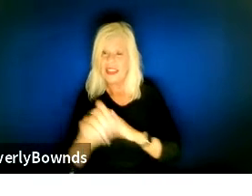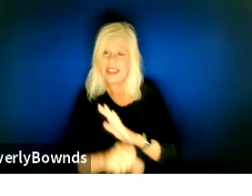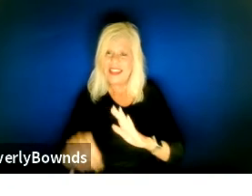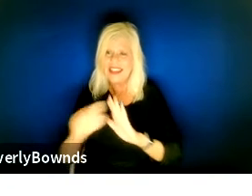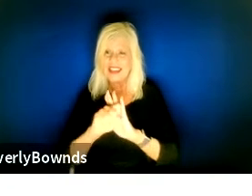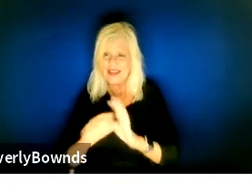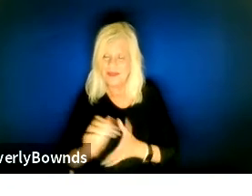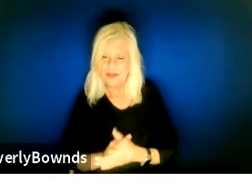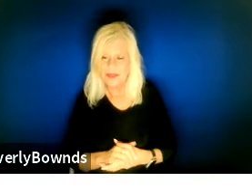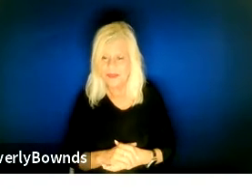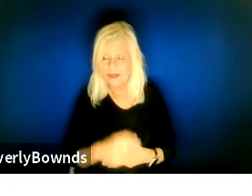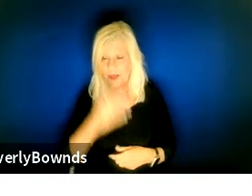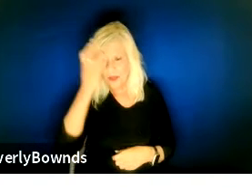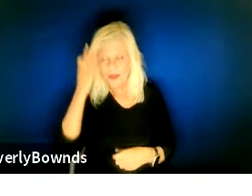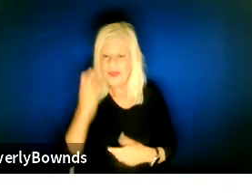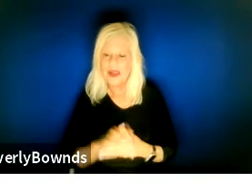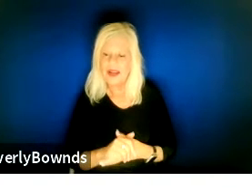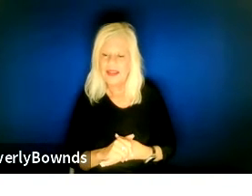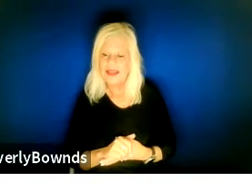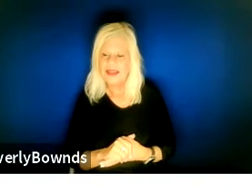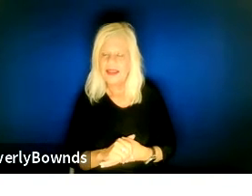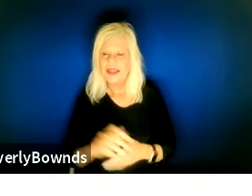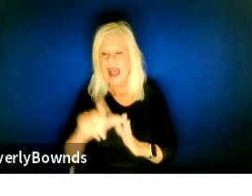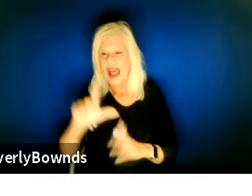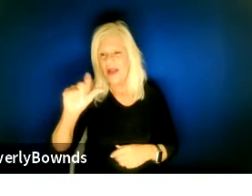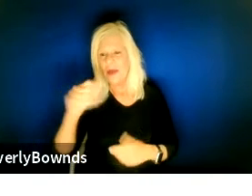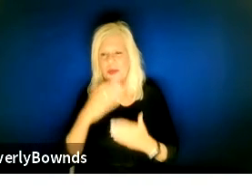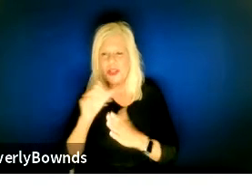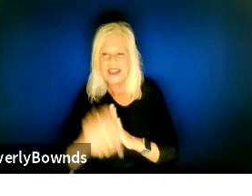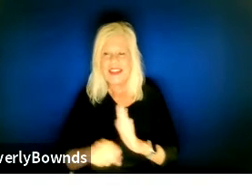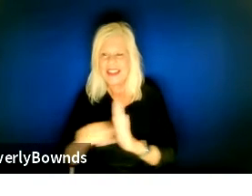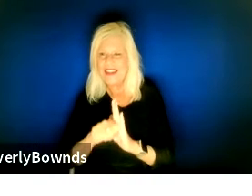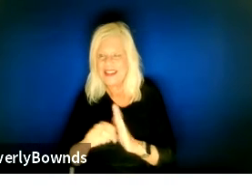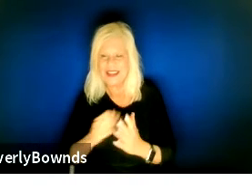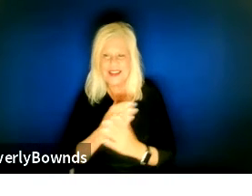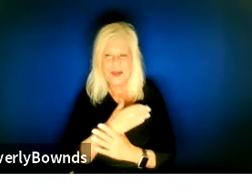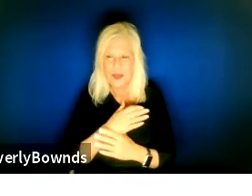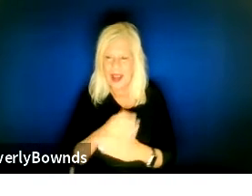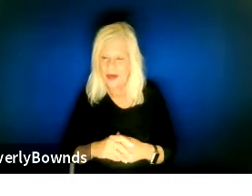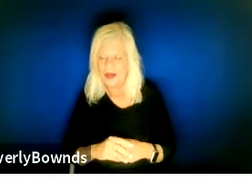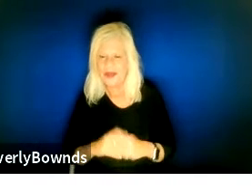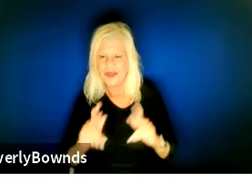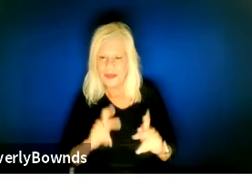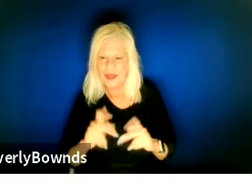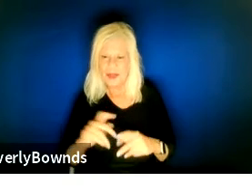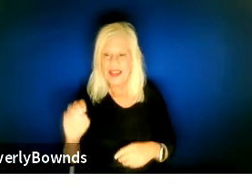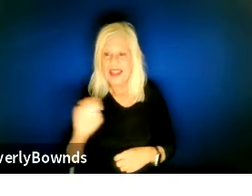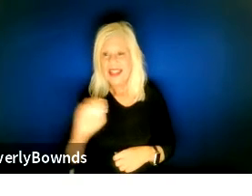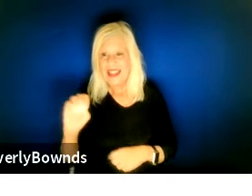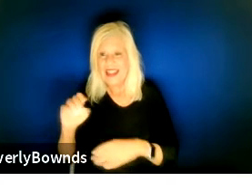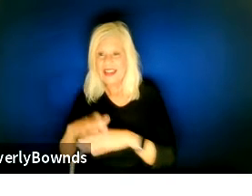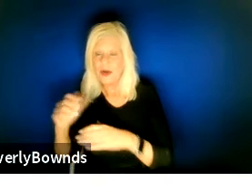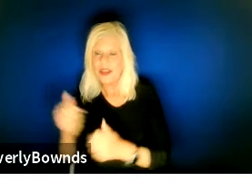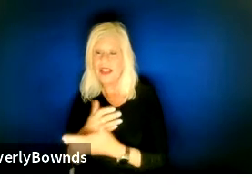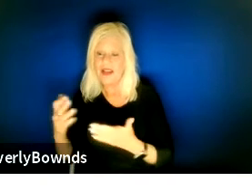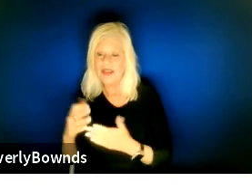course, don't be jealous. In Alabama, like we have like good season throughout, and for people like from East Coast, everything is going to be day